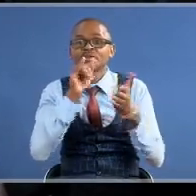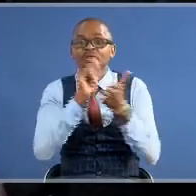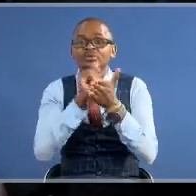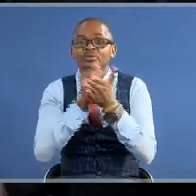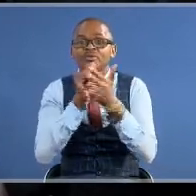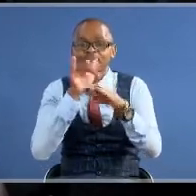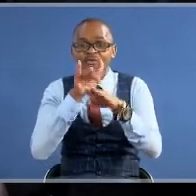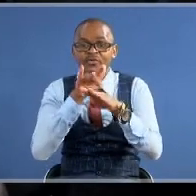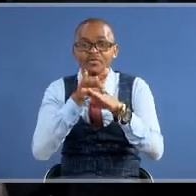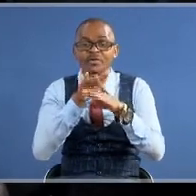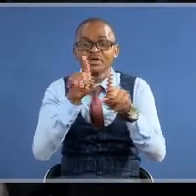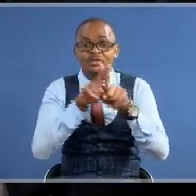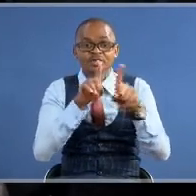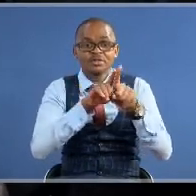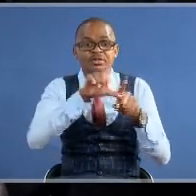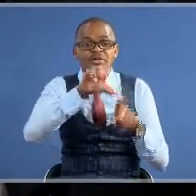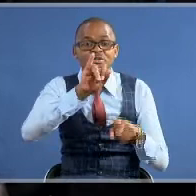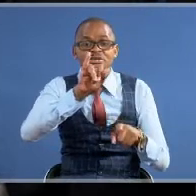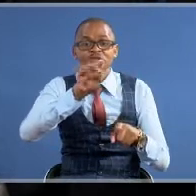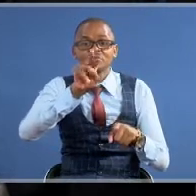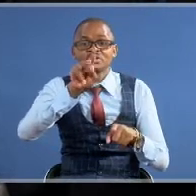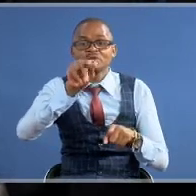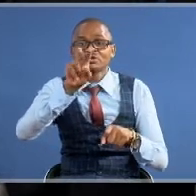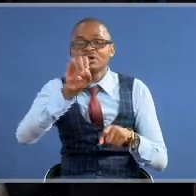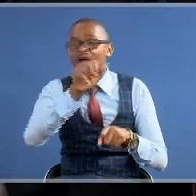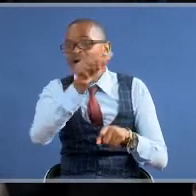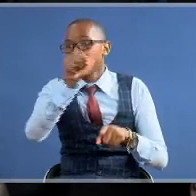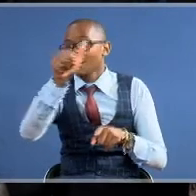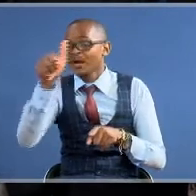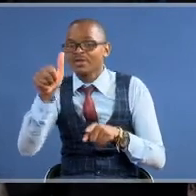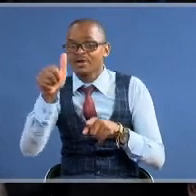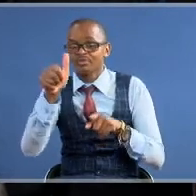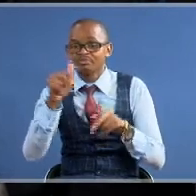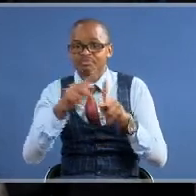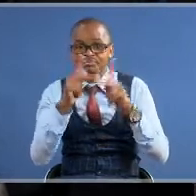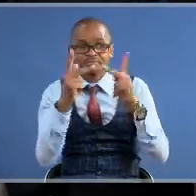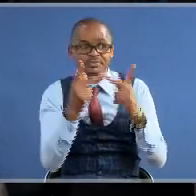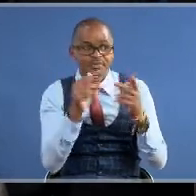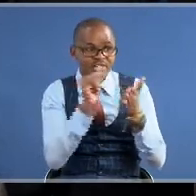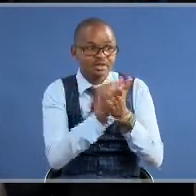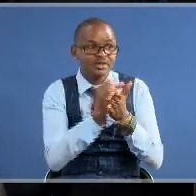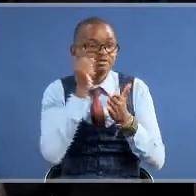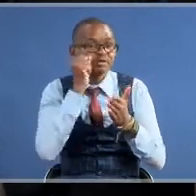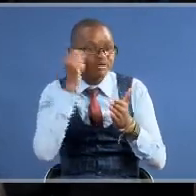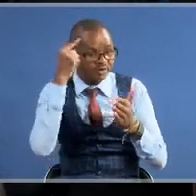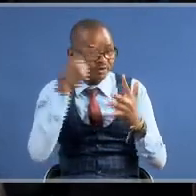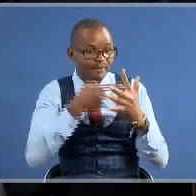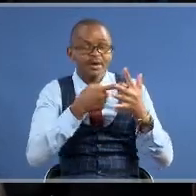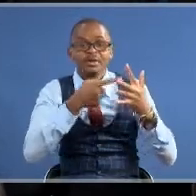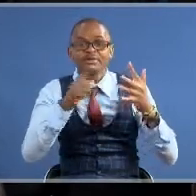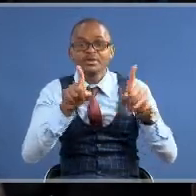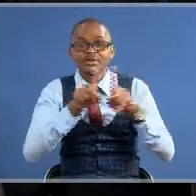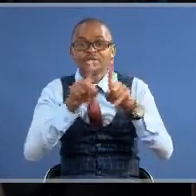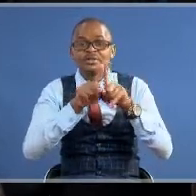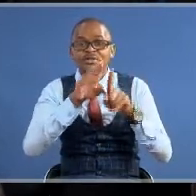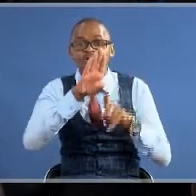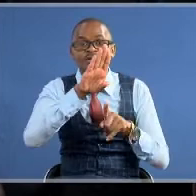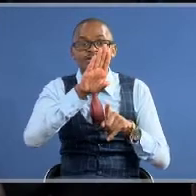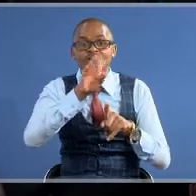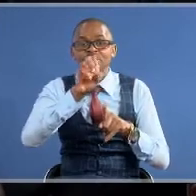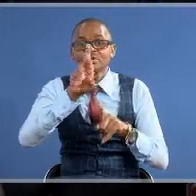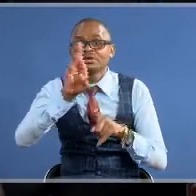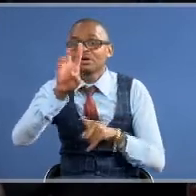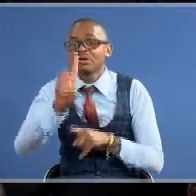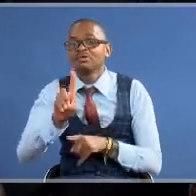county executive committee members from recording statements in other ongoing investigations and as such releasing him on bail and or to further jeopardize